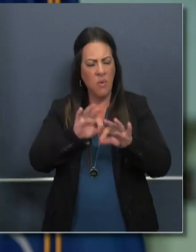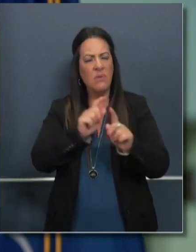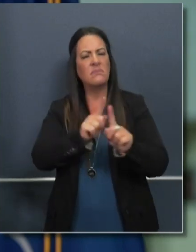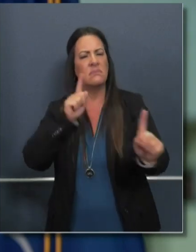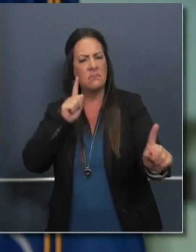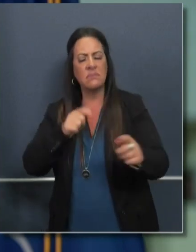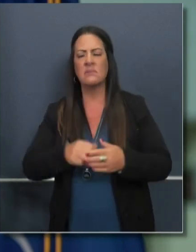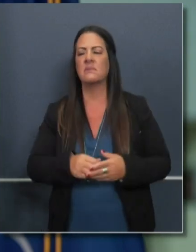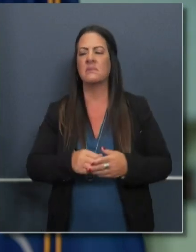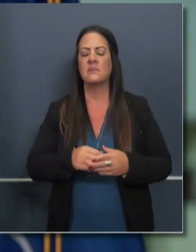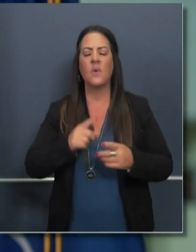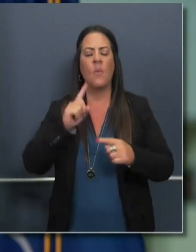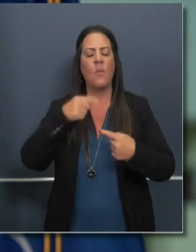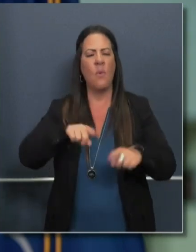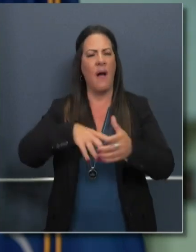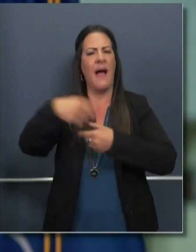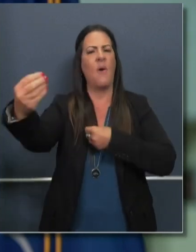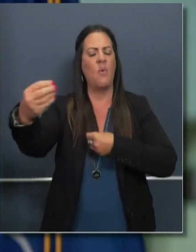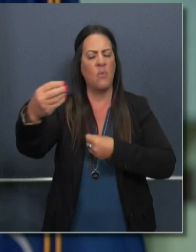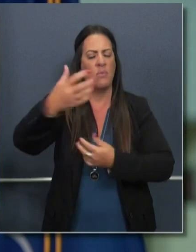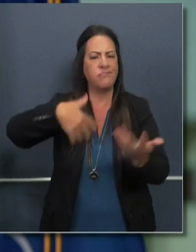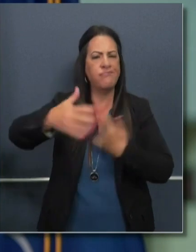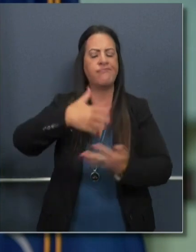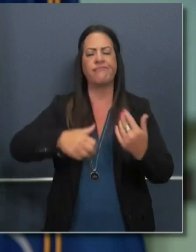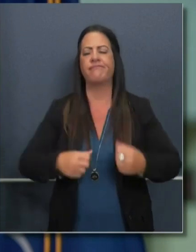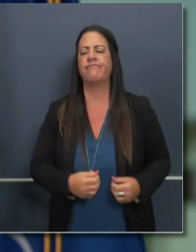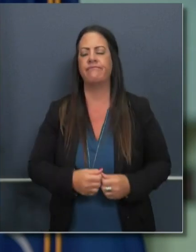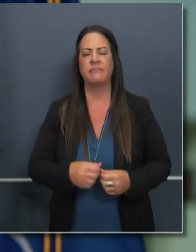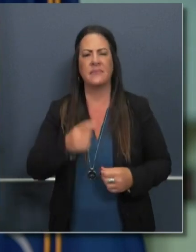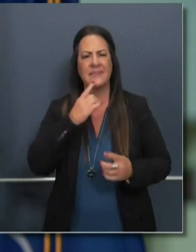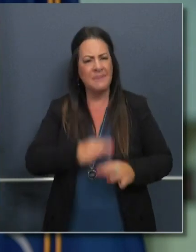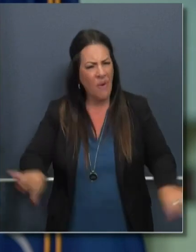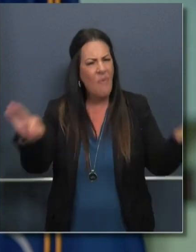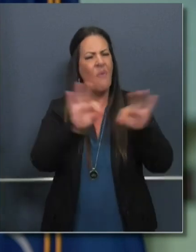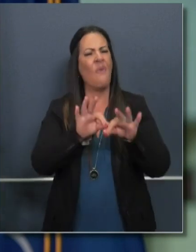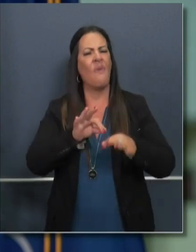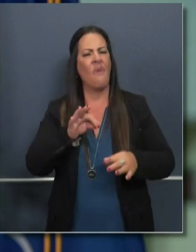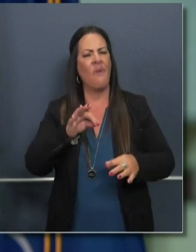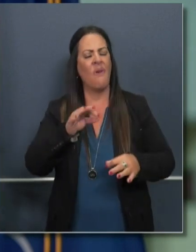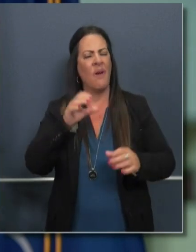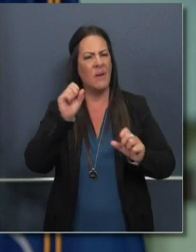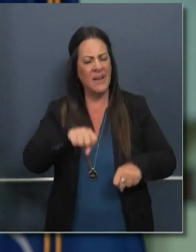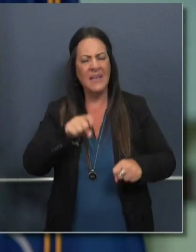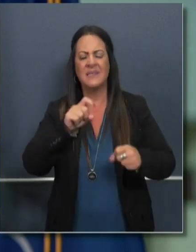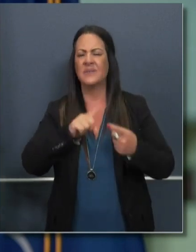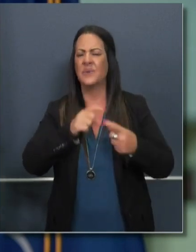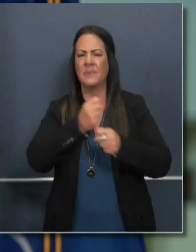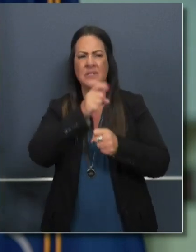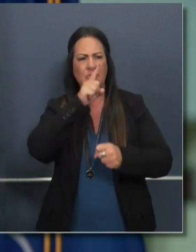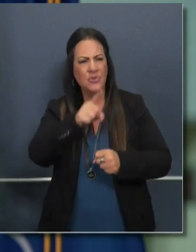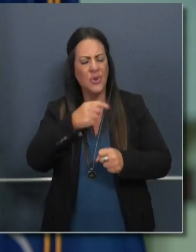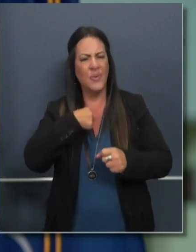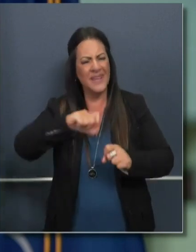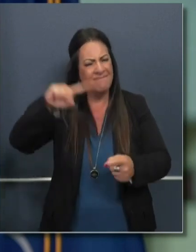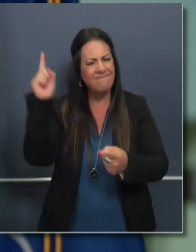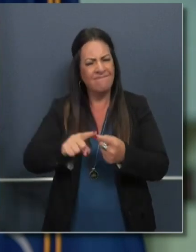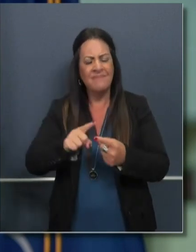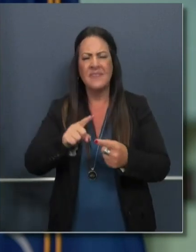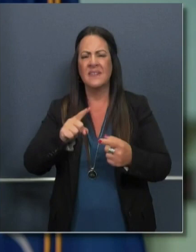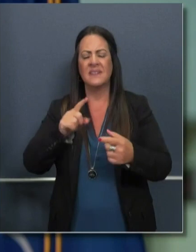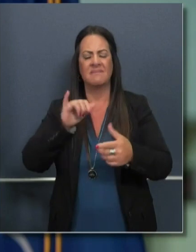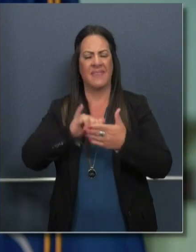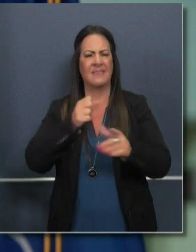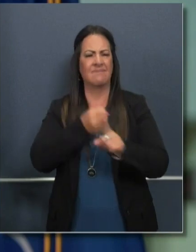distancing, social distancing. We talked about the imperative to meet this moment head on so we can mitigate the worst